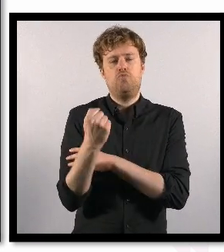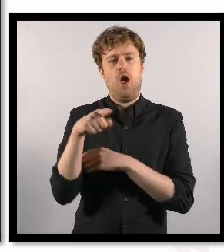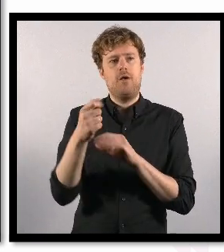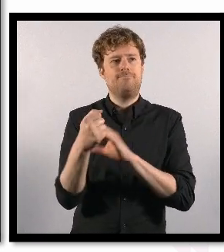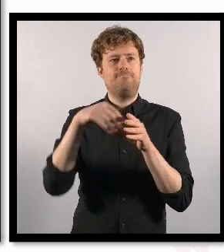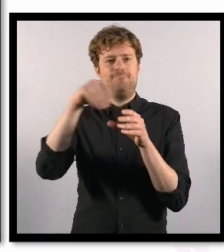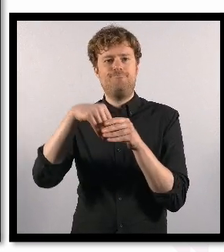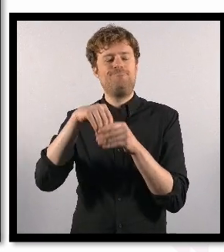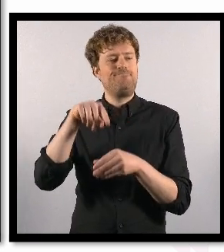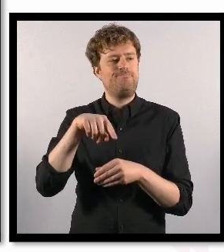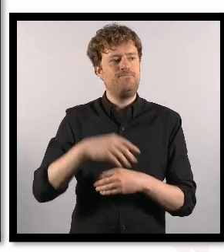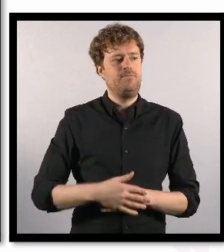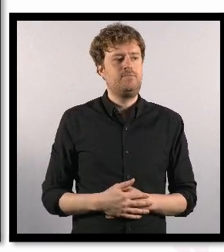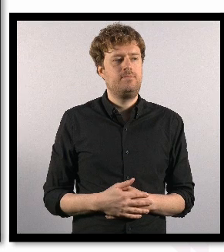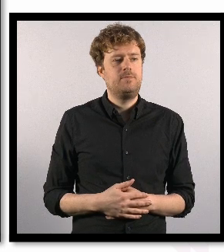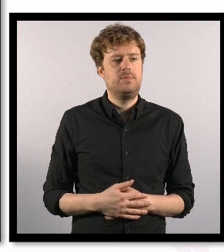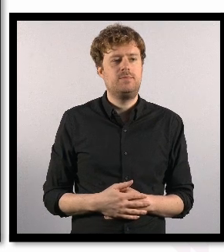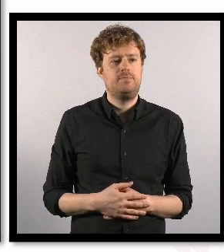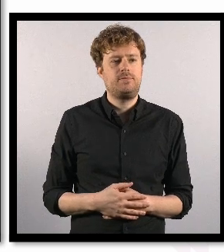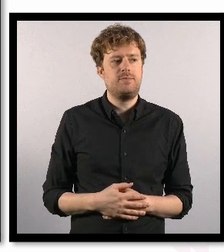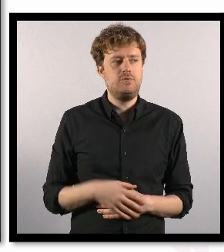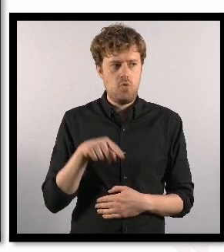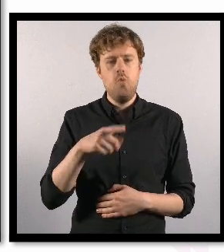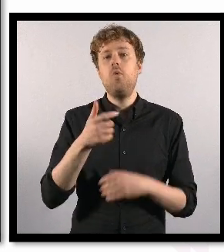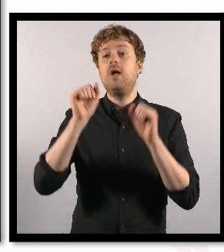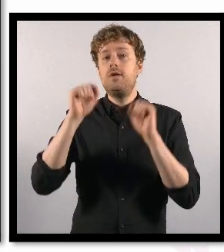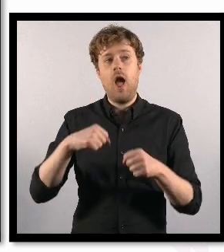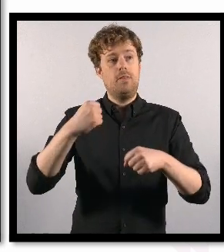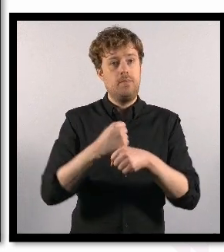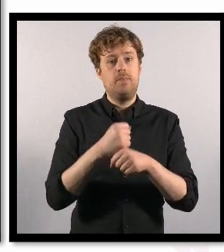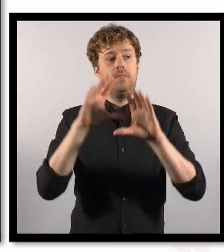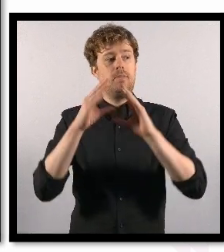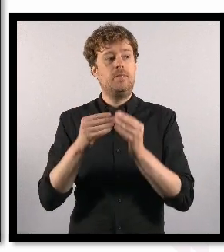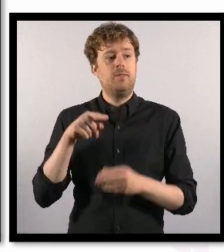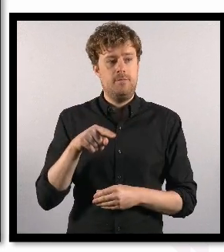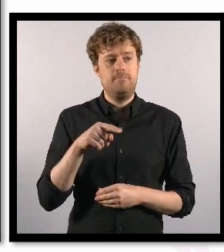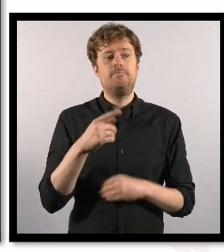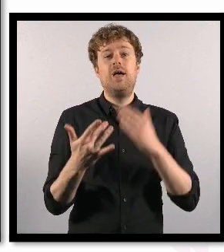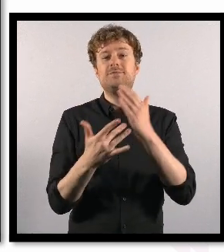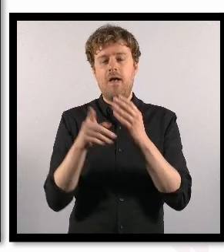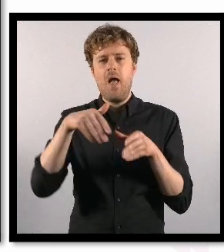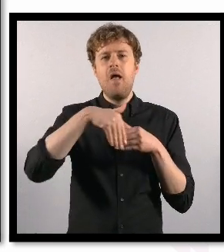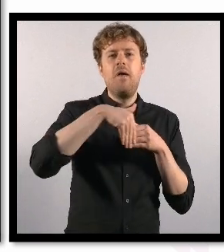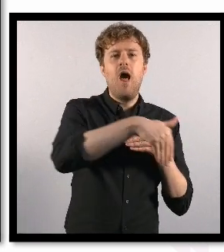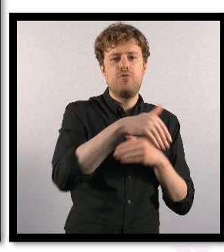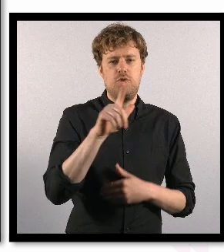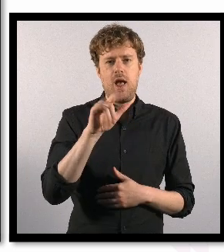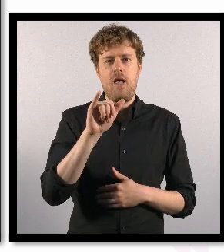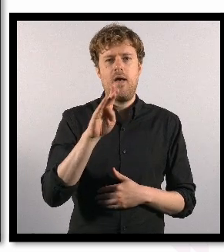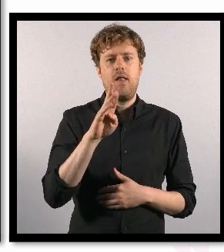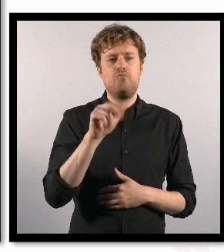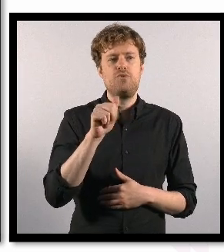From a technical standpoint, some of the libraries we use are gRPC Swift and Swift Protobuf, which in simple terms are the